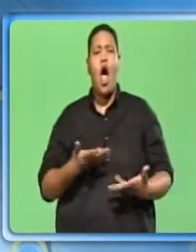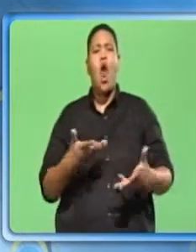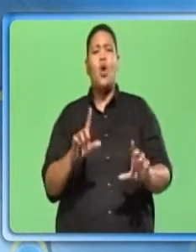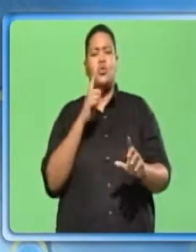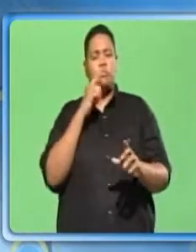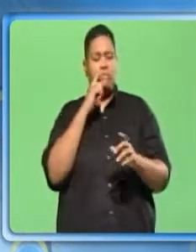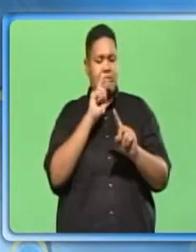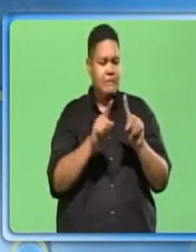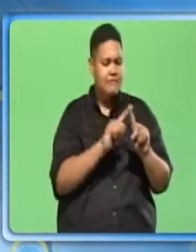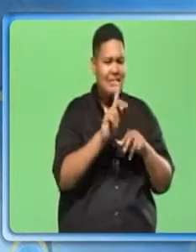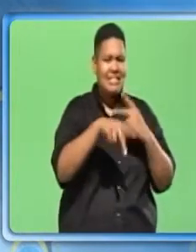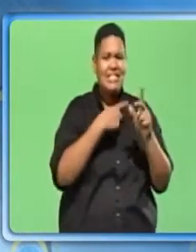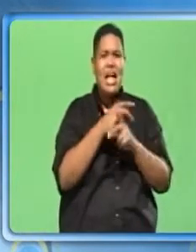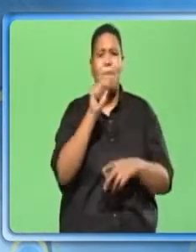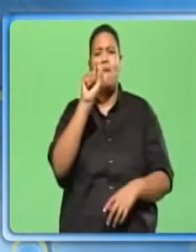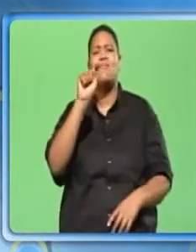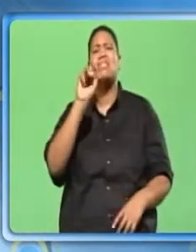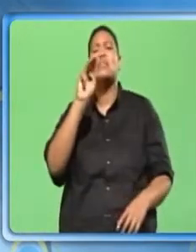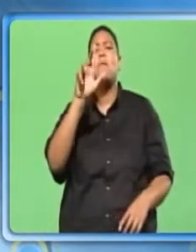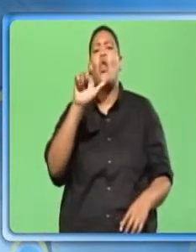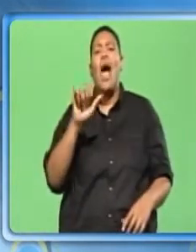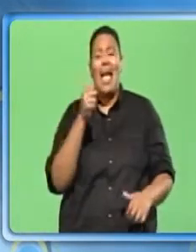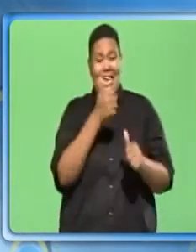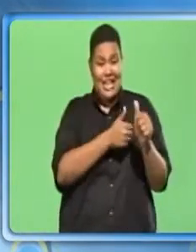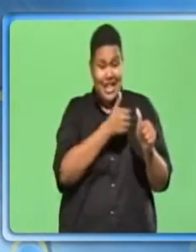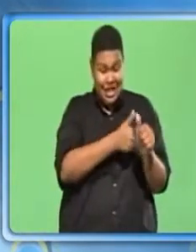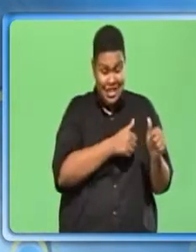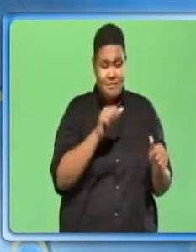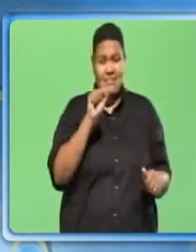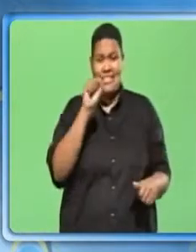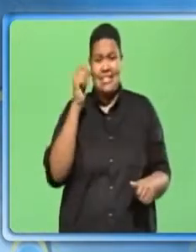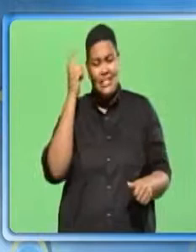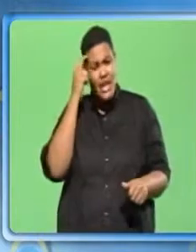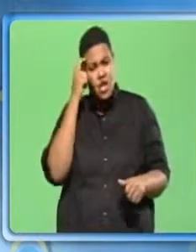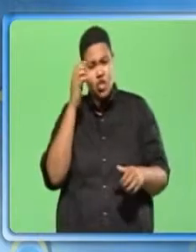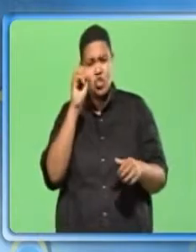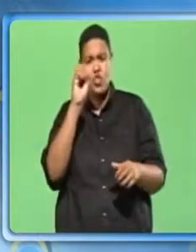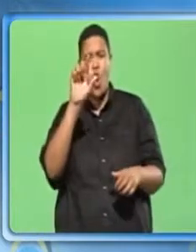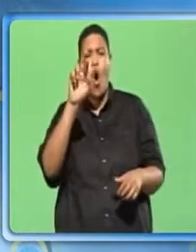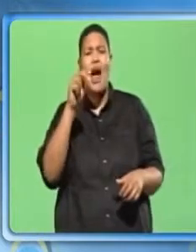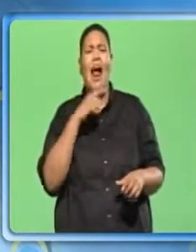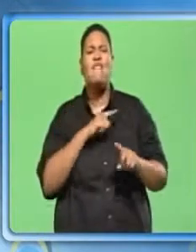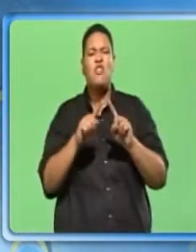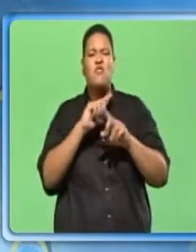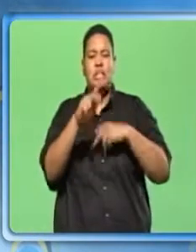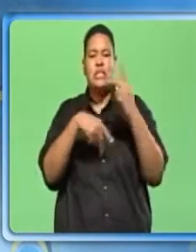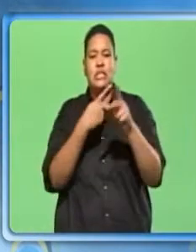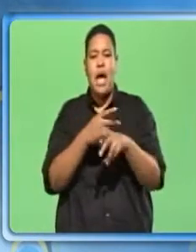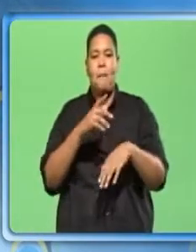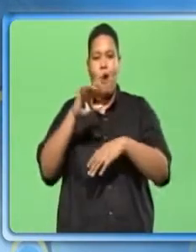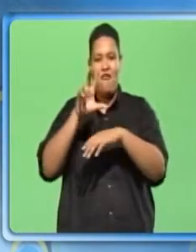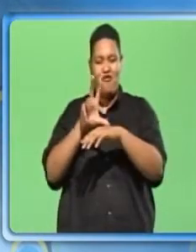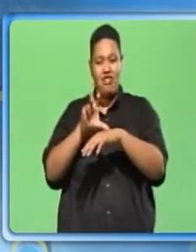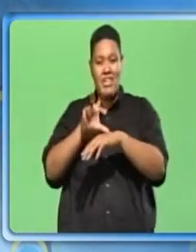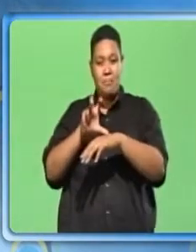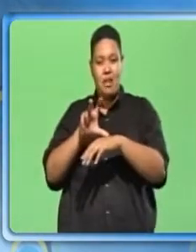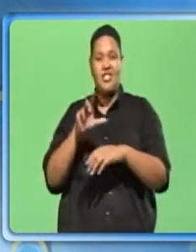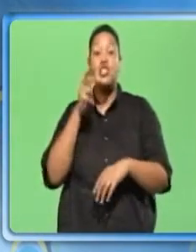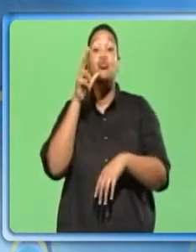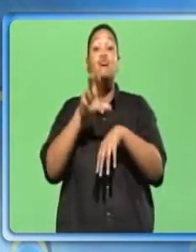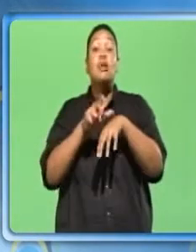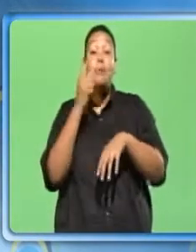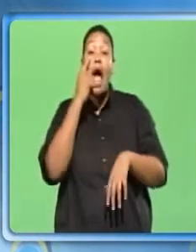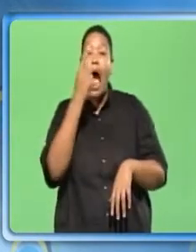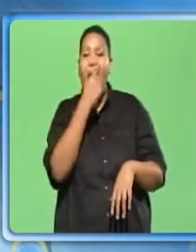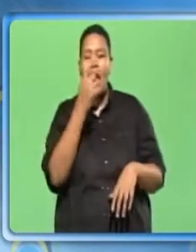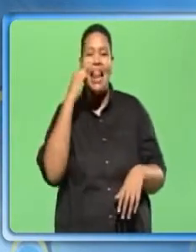stimuli. Each sense organ has different types of receptors. For example, the receptors in the eye detect